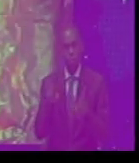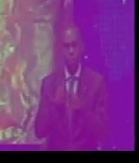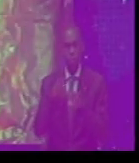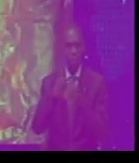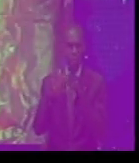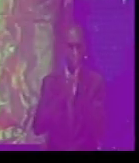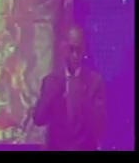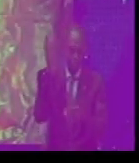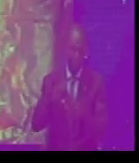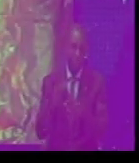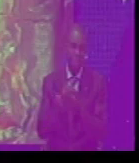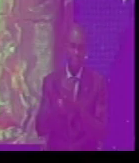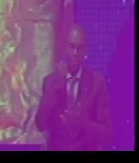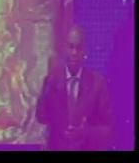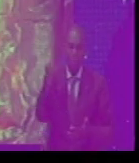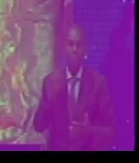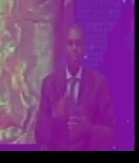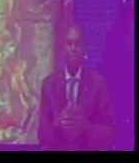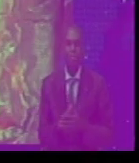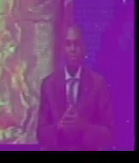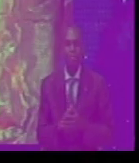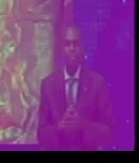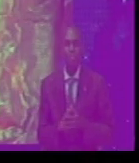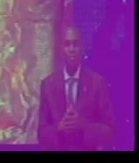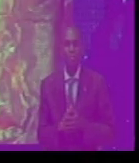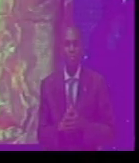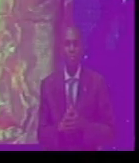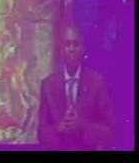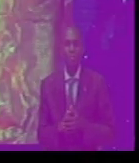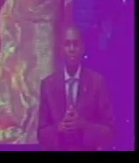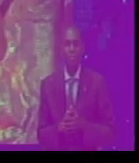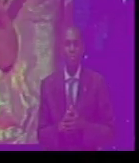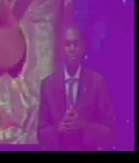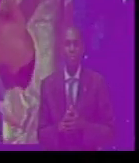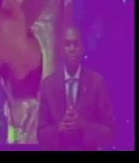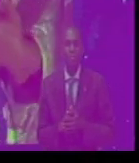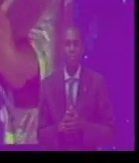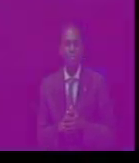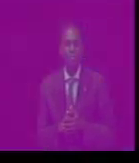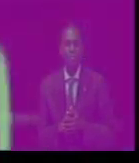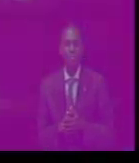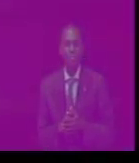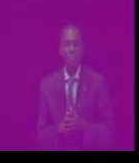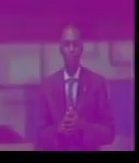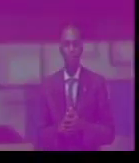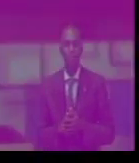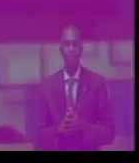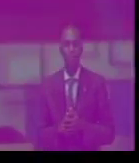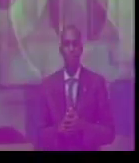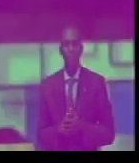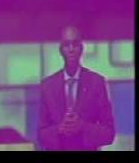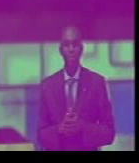I said, the Lord who did this to me, he will do your own for you in Jesus' name.